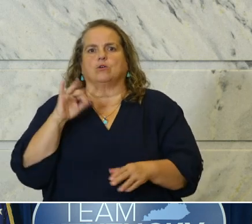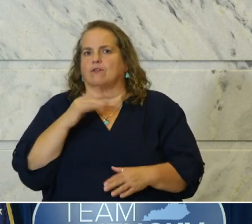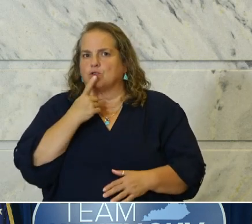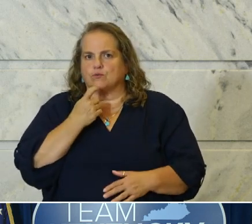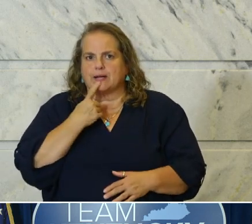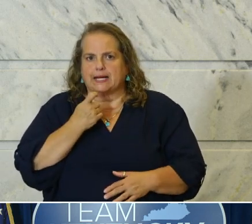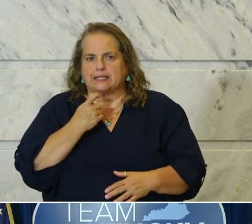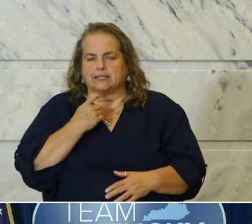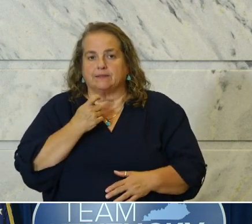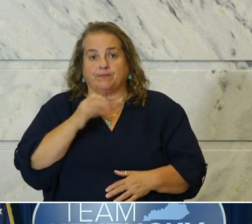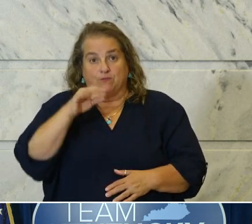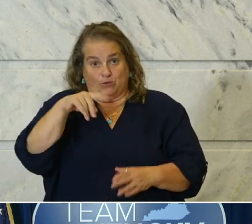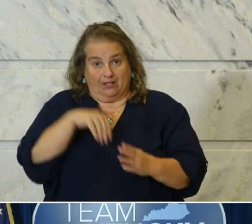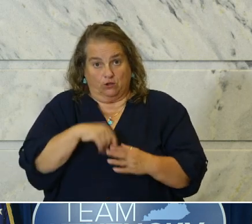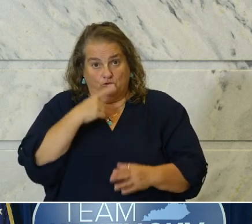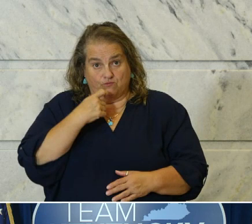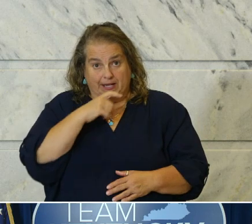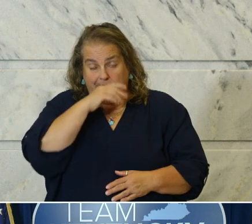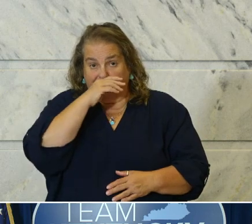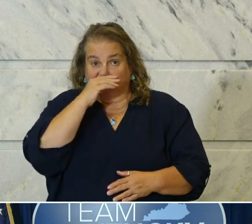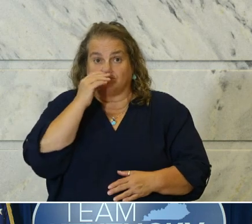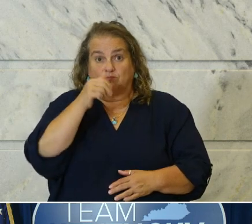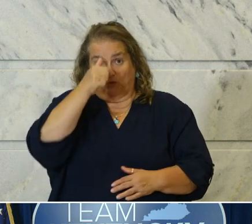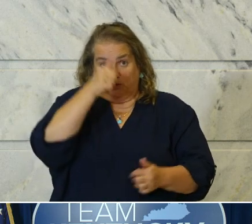For many in the red, they asked for this tool,